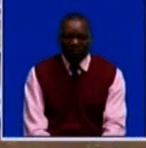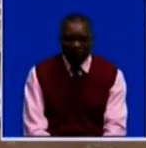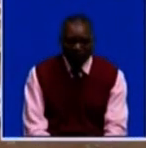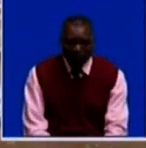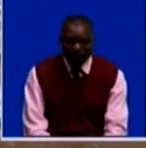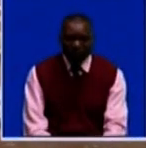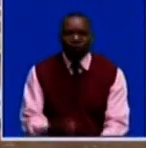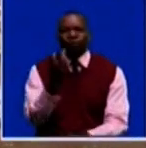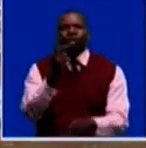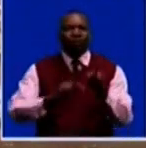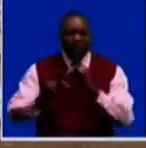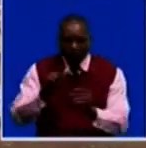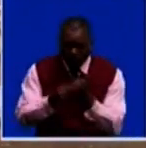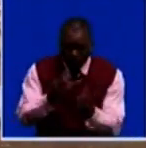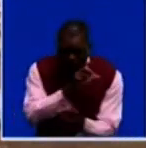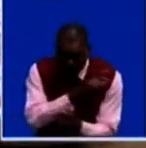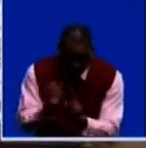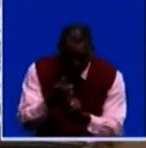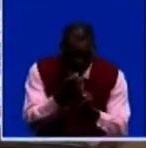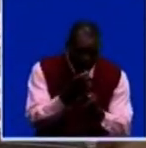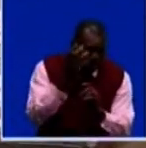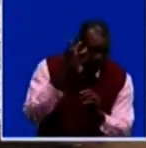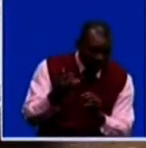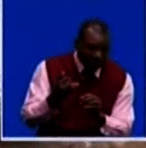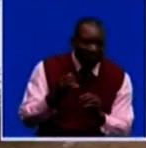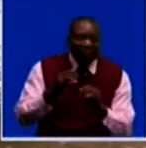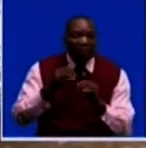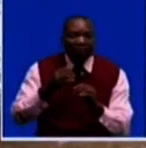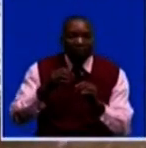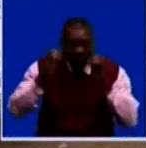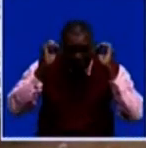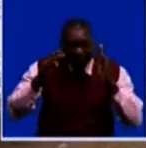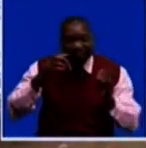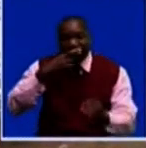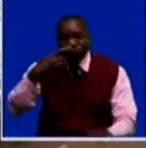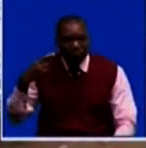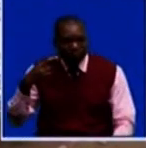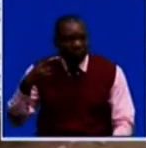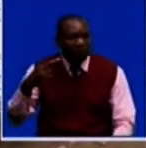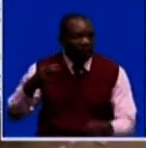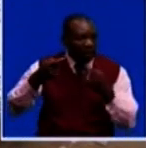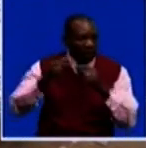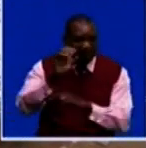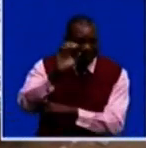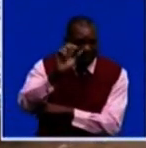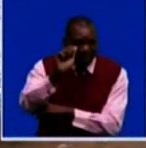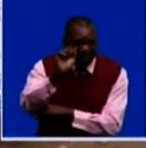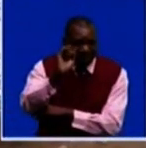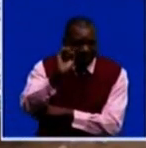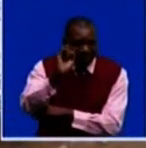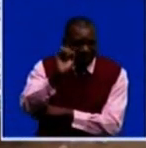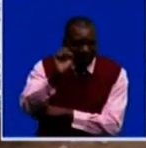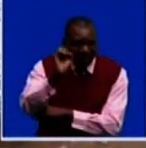And police in Lusaka apprehend 2 people in connection with an aggravated robbery that took place at Europa